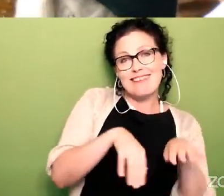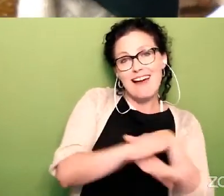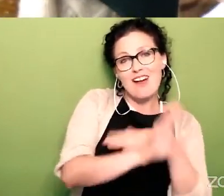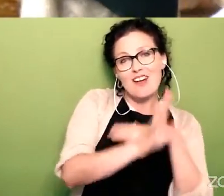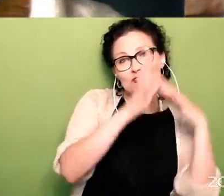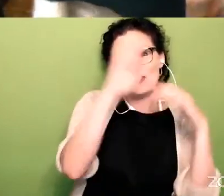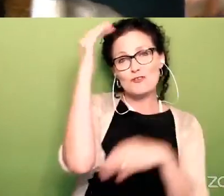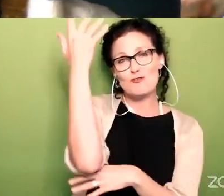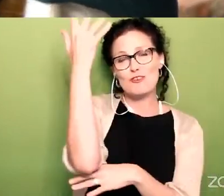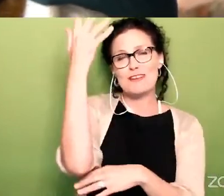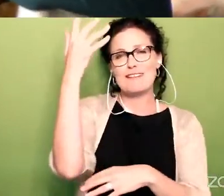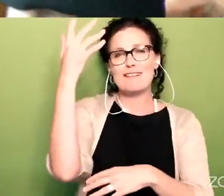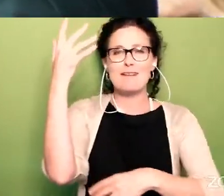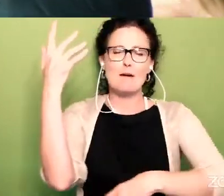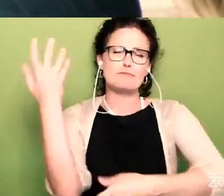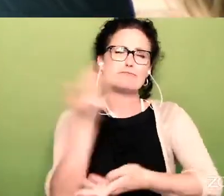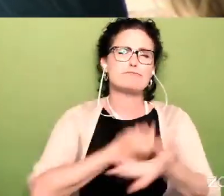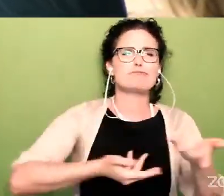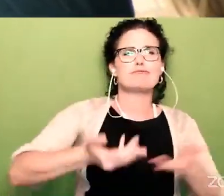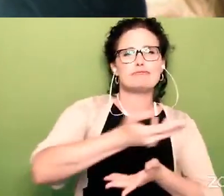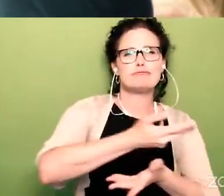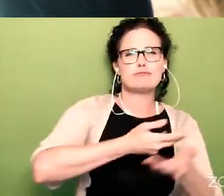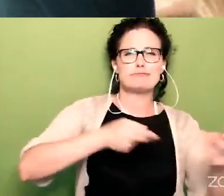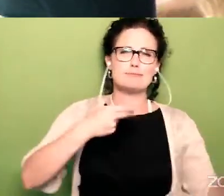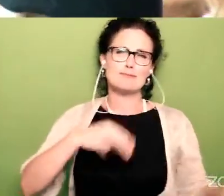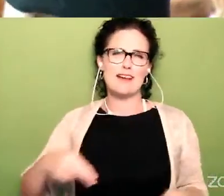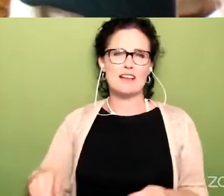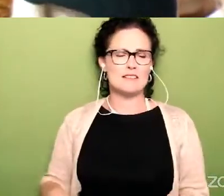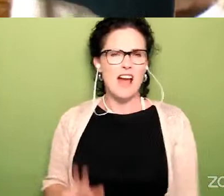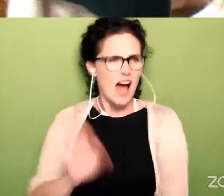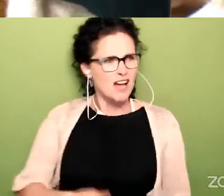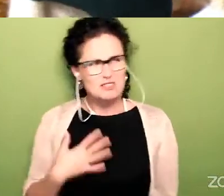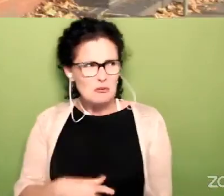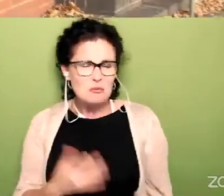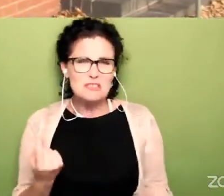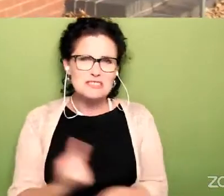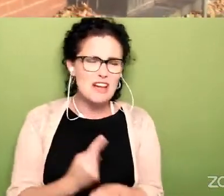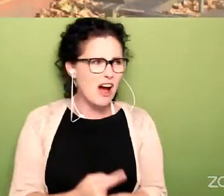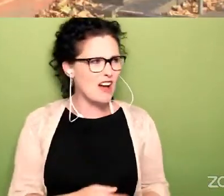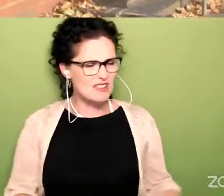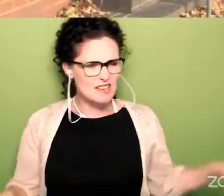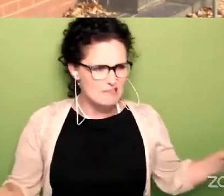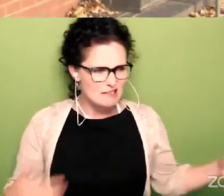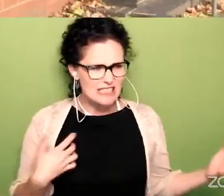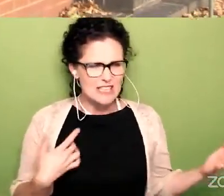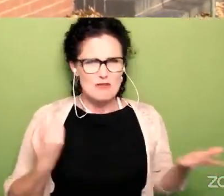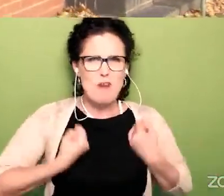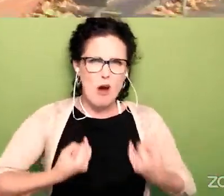dancing. Bet you can't dance to two-tone. Show me.